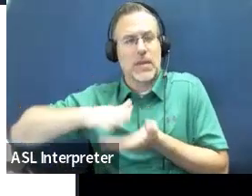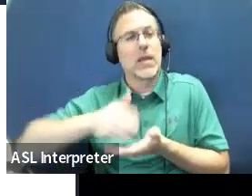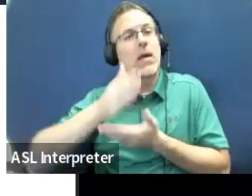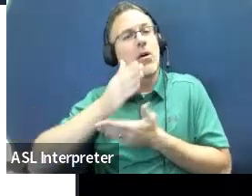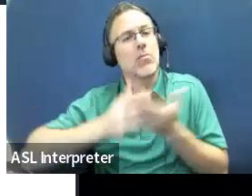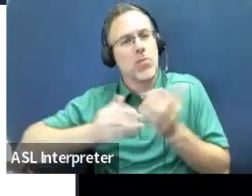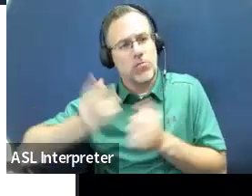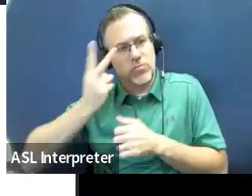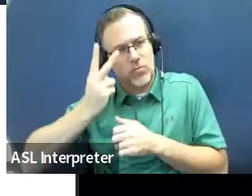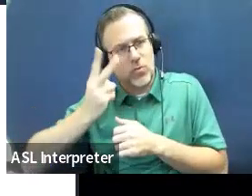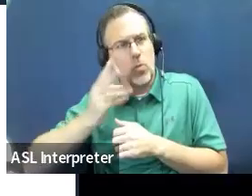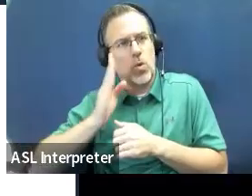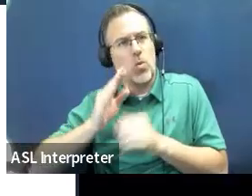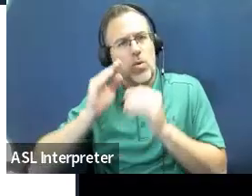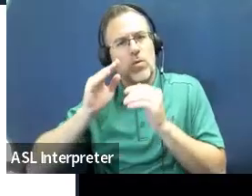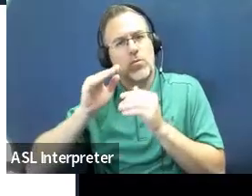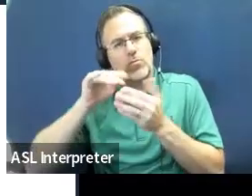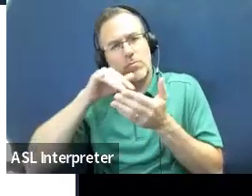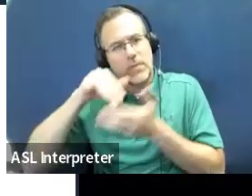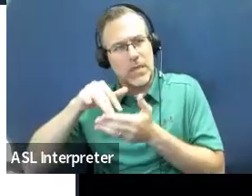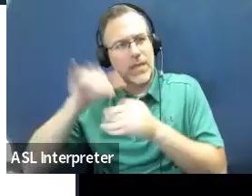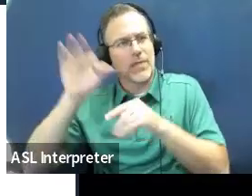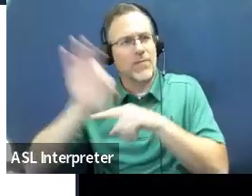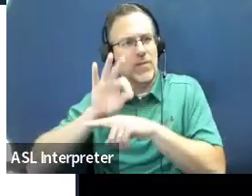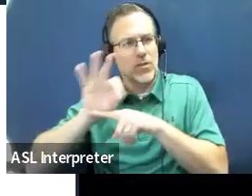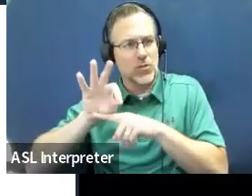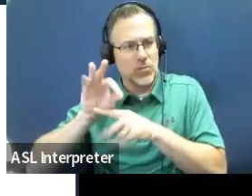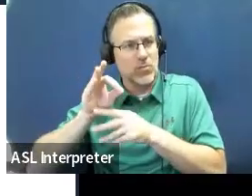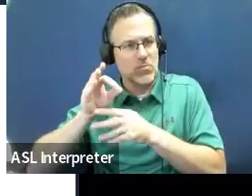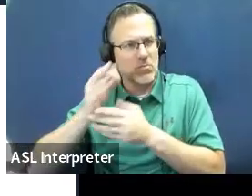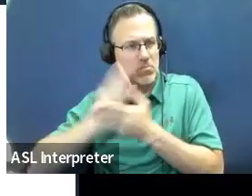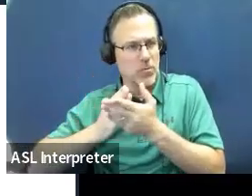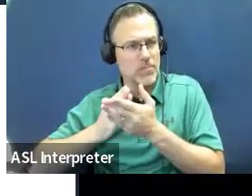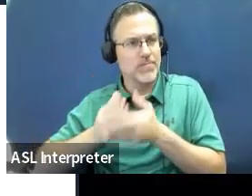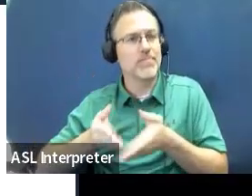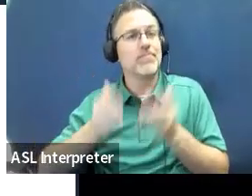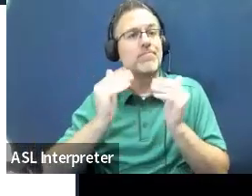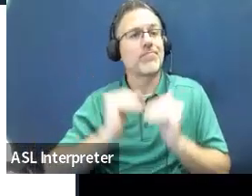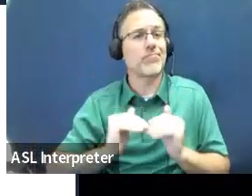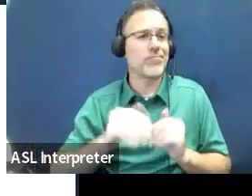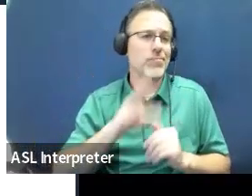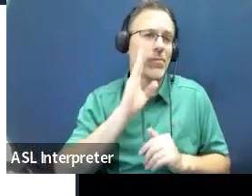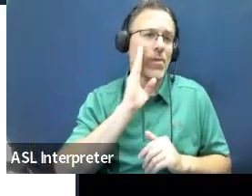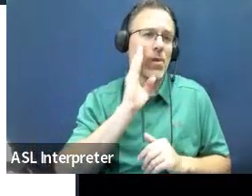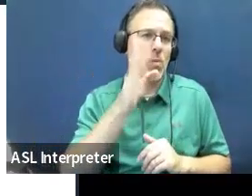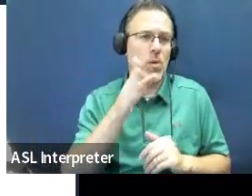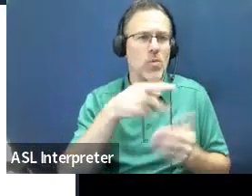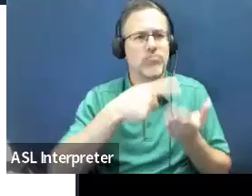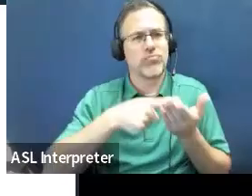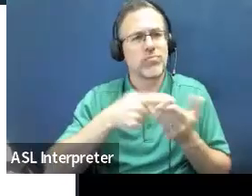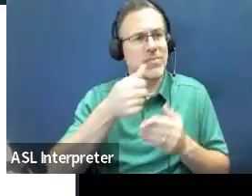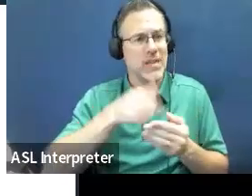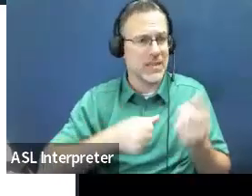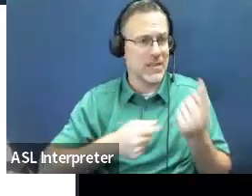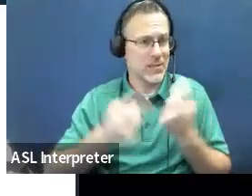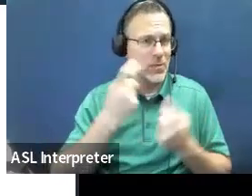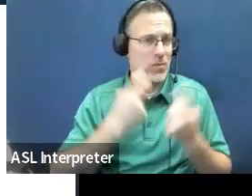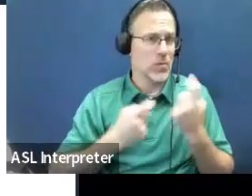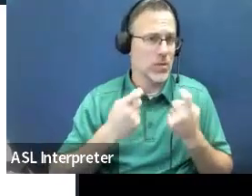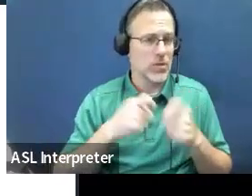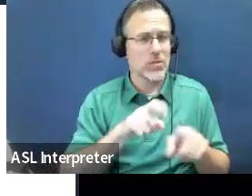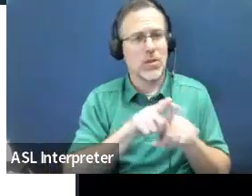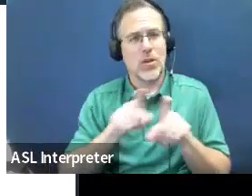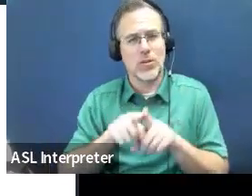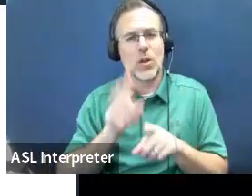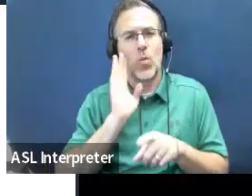we'll tackle the functional pieces of the IEP. And then we'll go over any questions that you have, and then we also have some resources that we